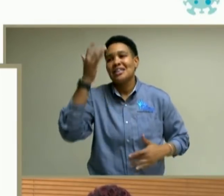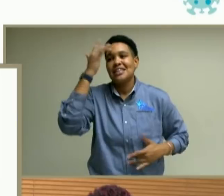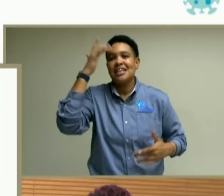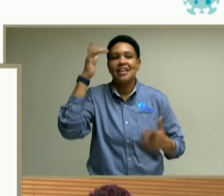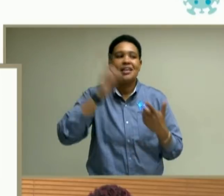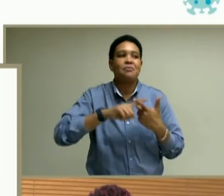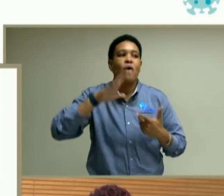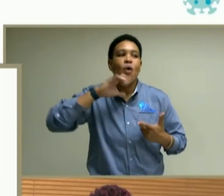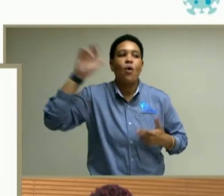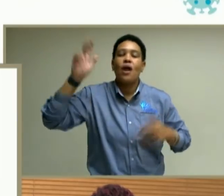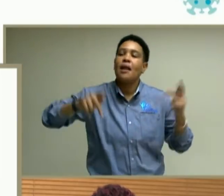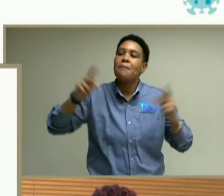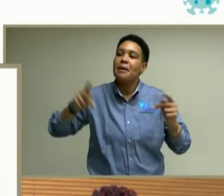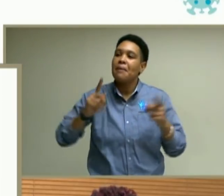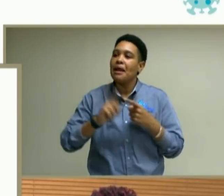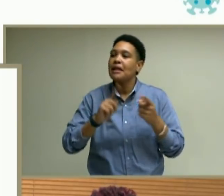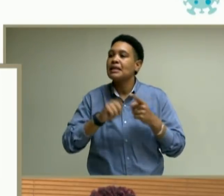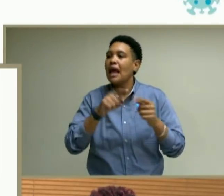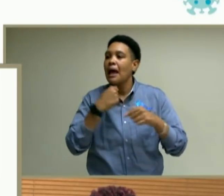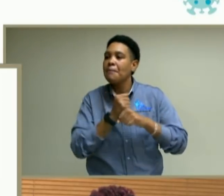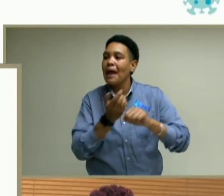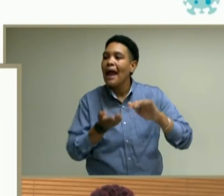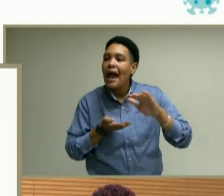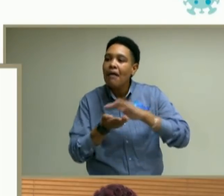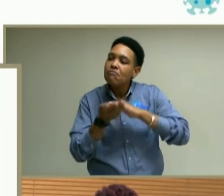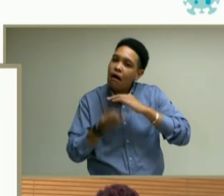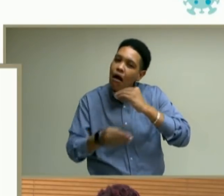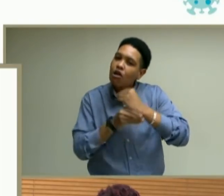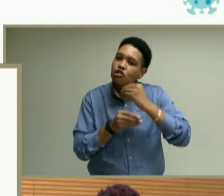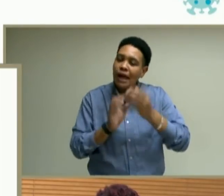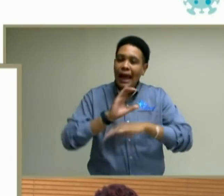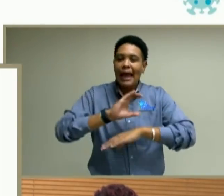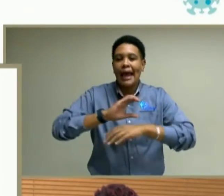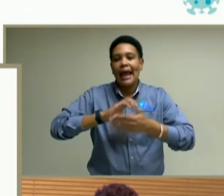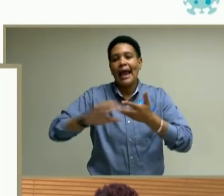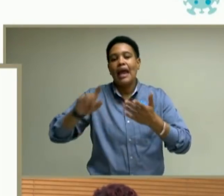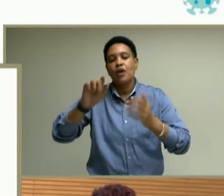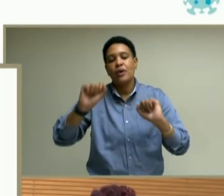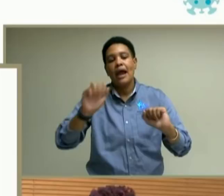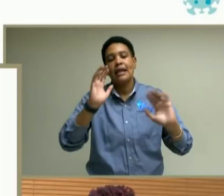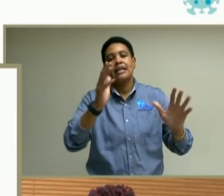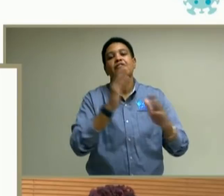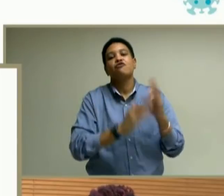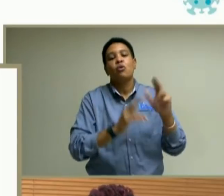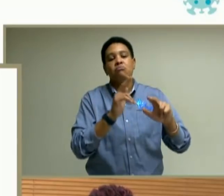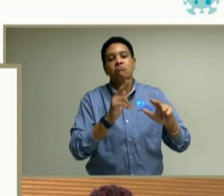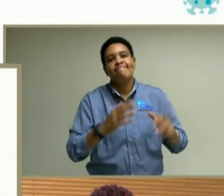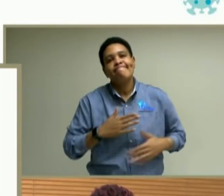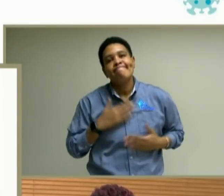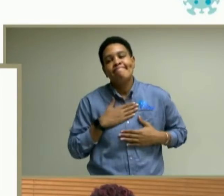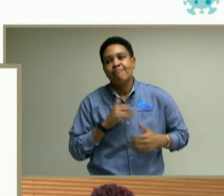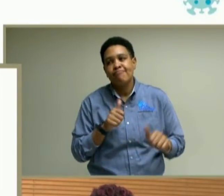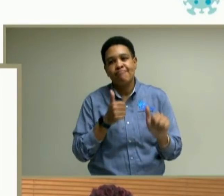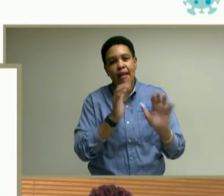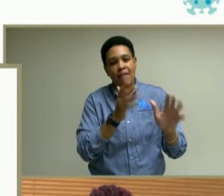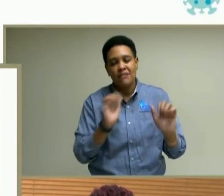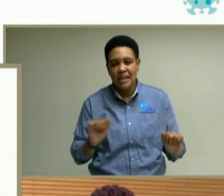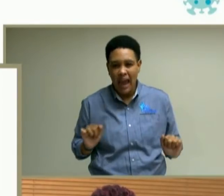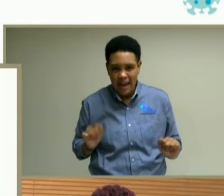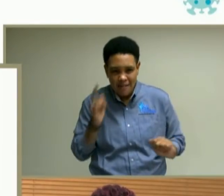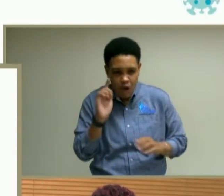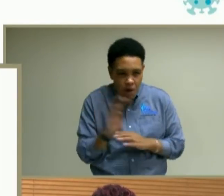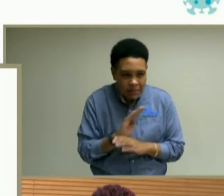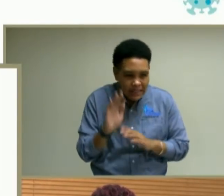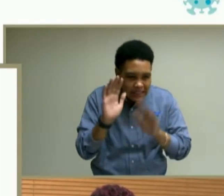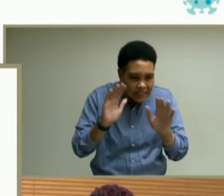elderly persons, and bake an extra Christmas cake so that you can leave some cheer behind. For our